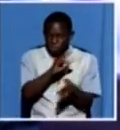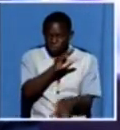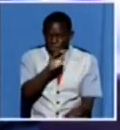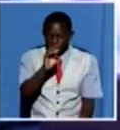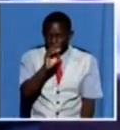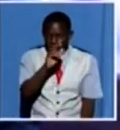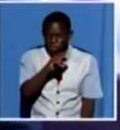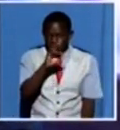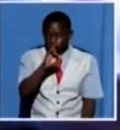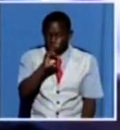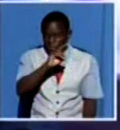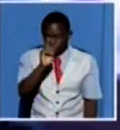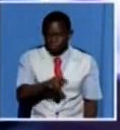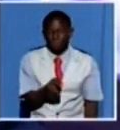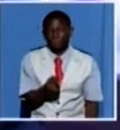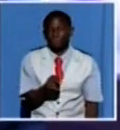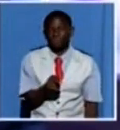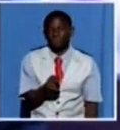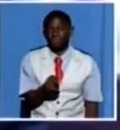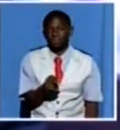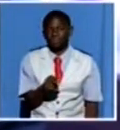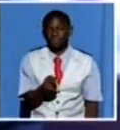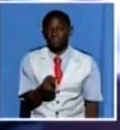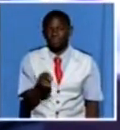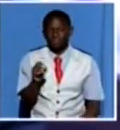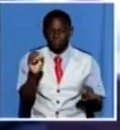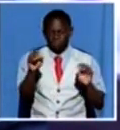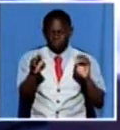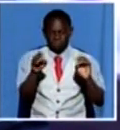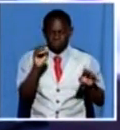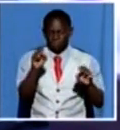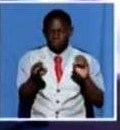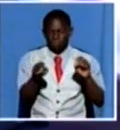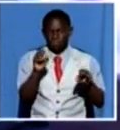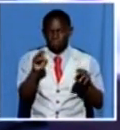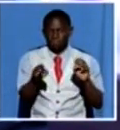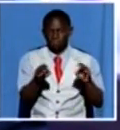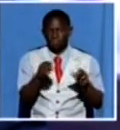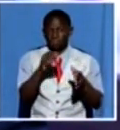$270,537. Signal lighting for the traffic control, it's about